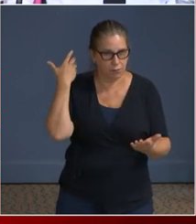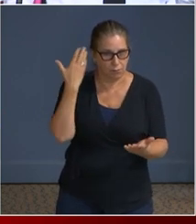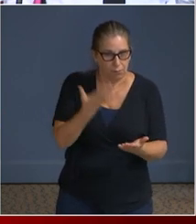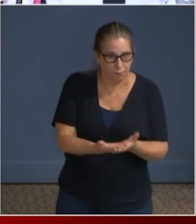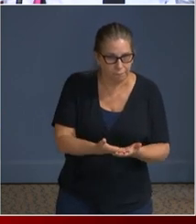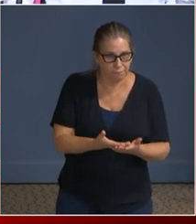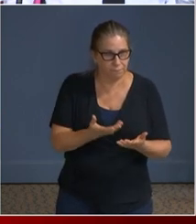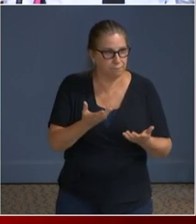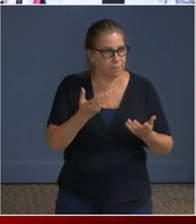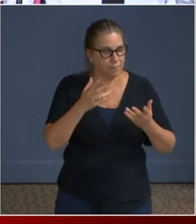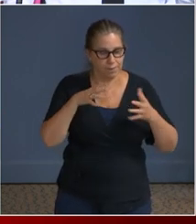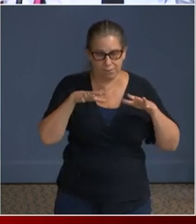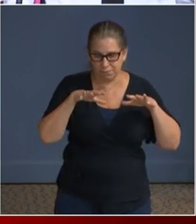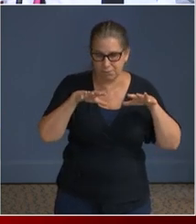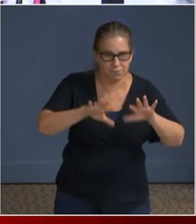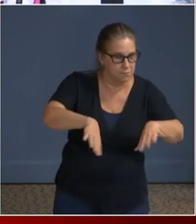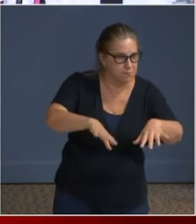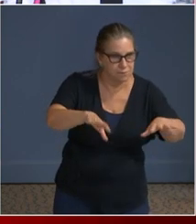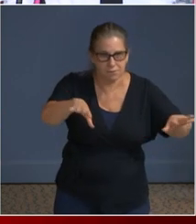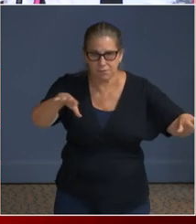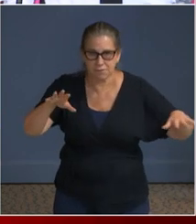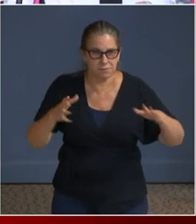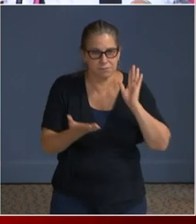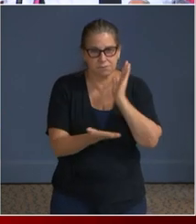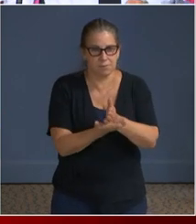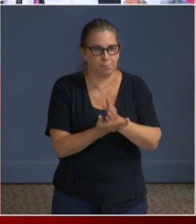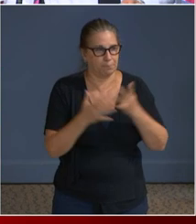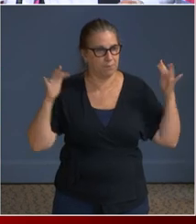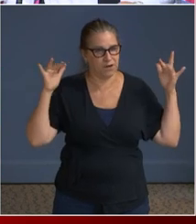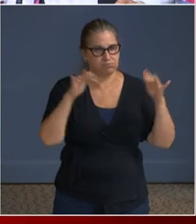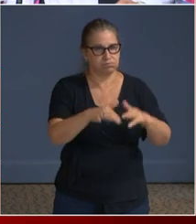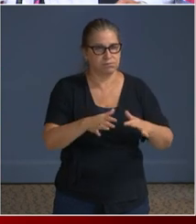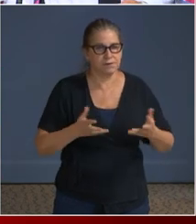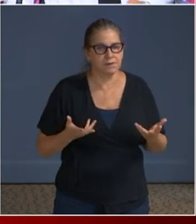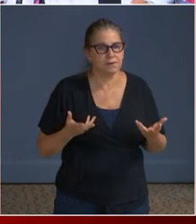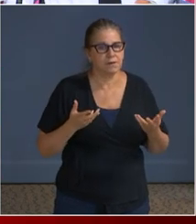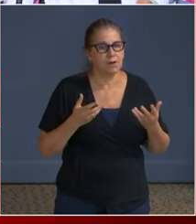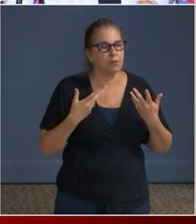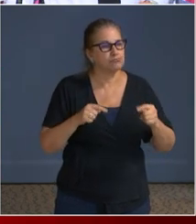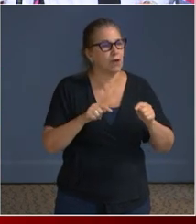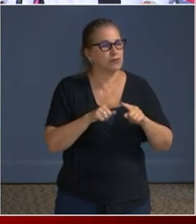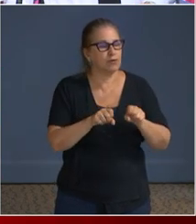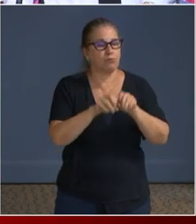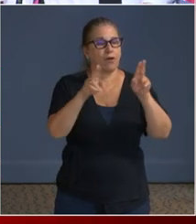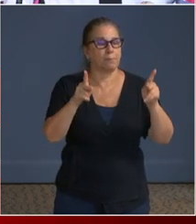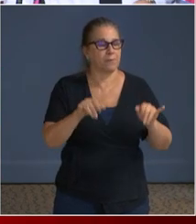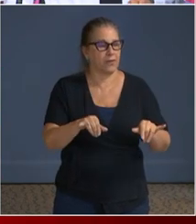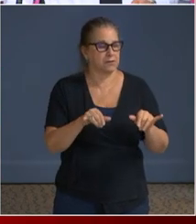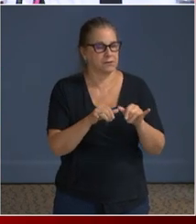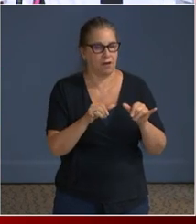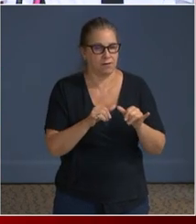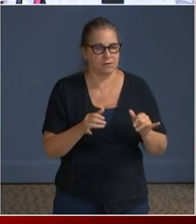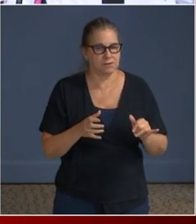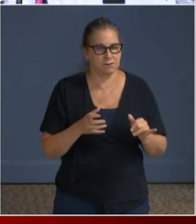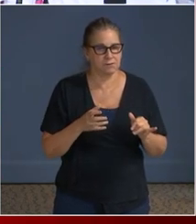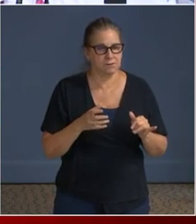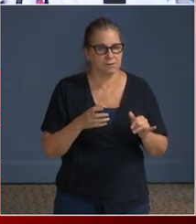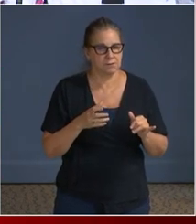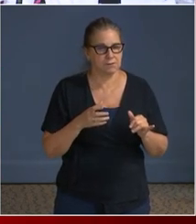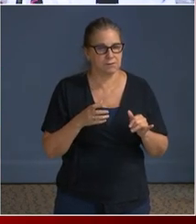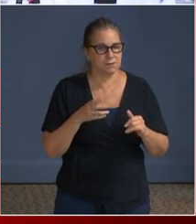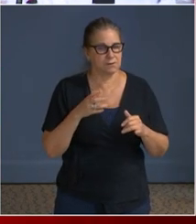that size. Sometimes when our officers try to break up a crowd of that size, they can run into issues.